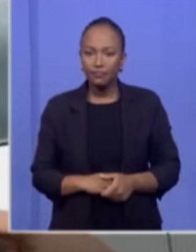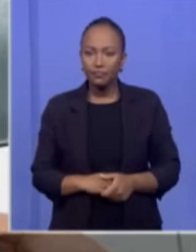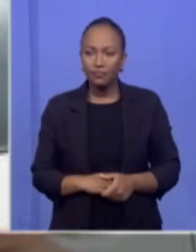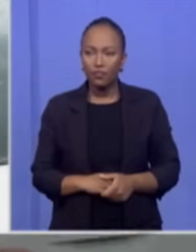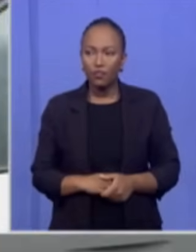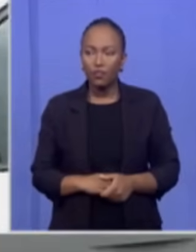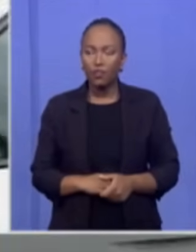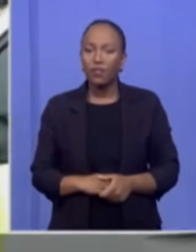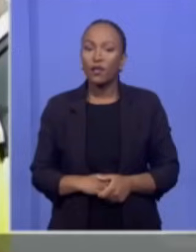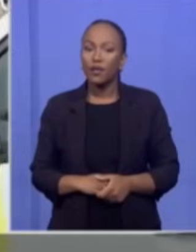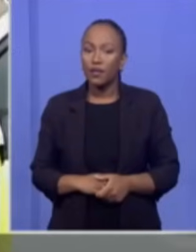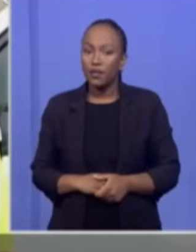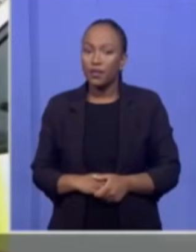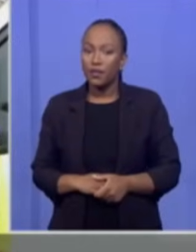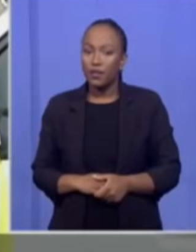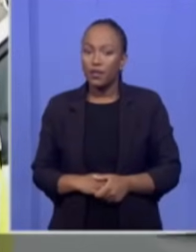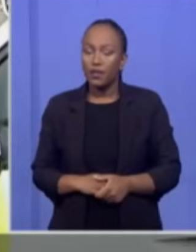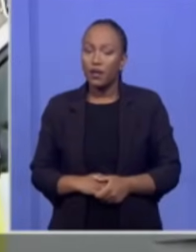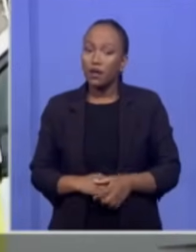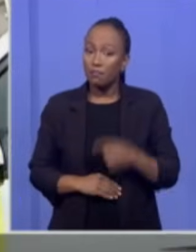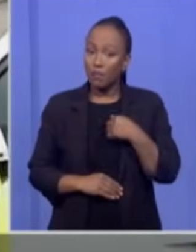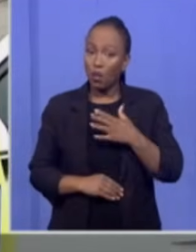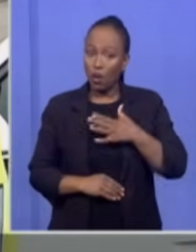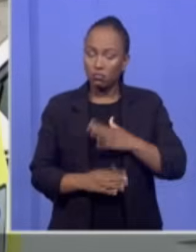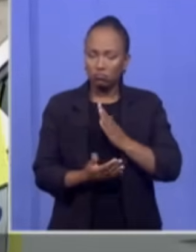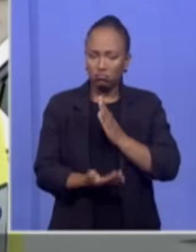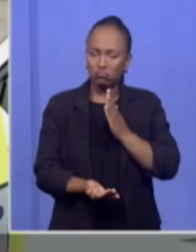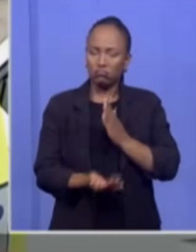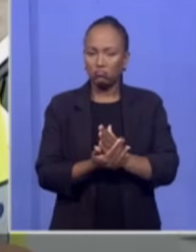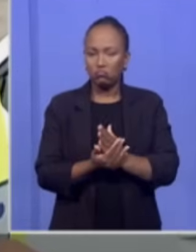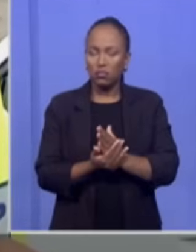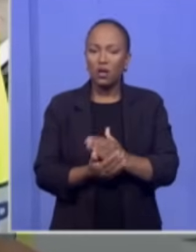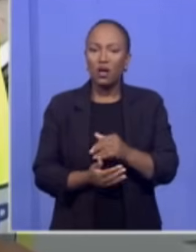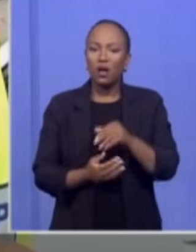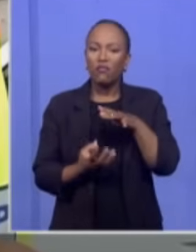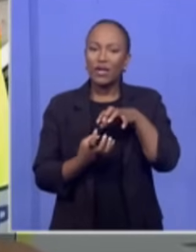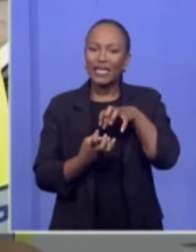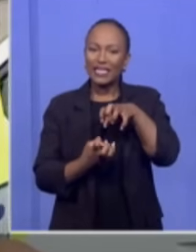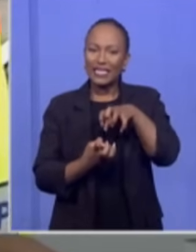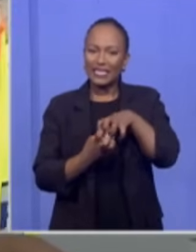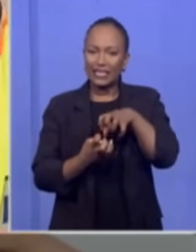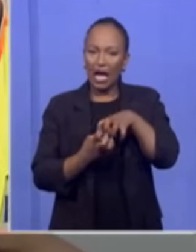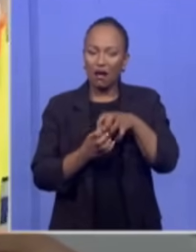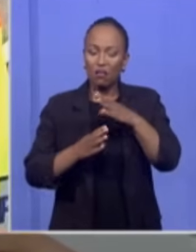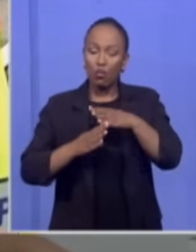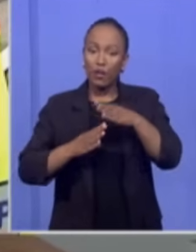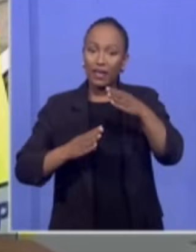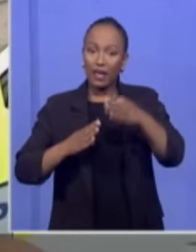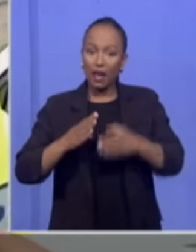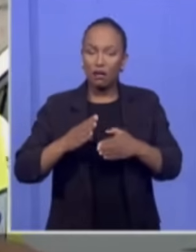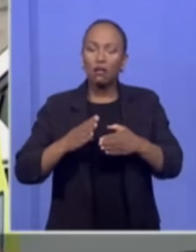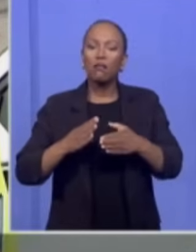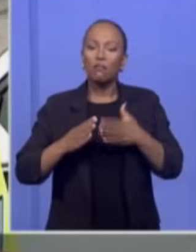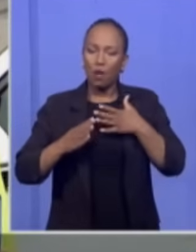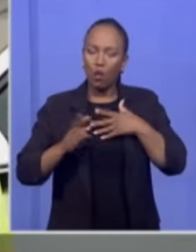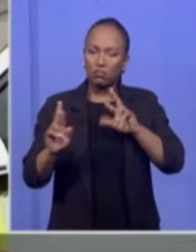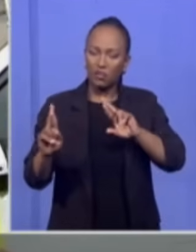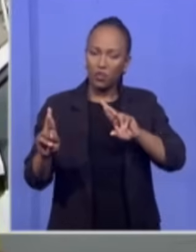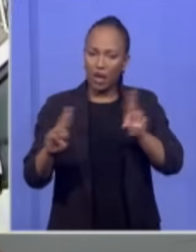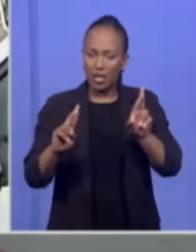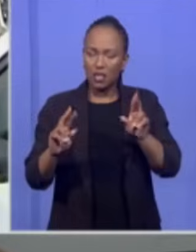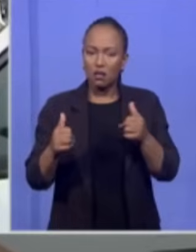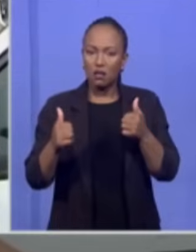Wanting to ensure that all systems go for the Easter weekend, but you'll recall that Minister launched the Easter